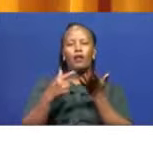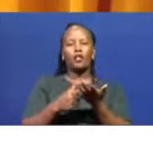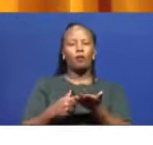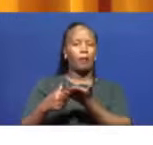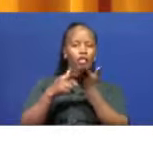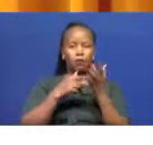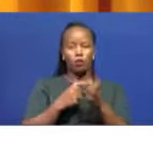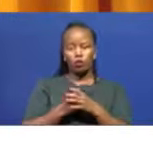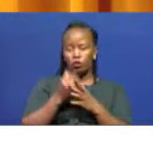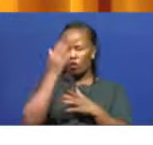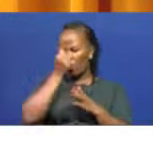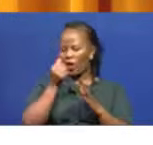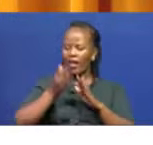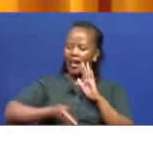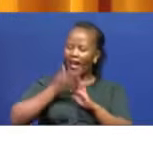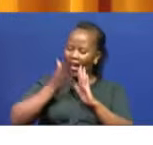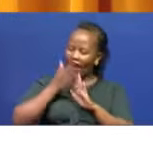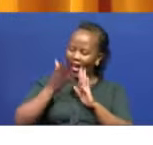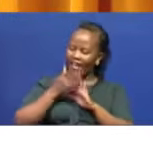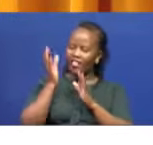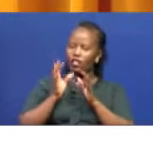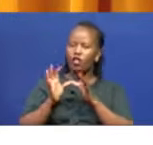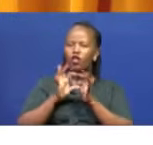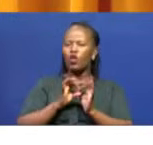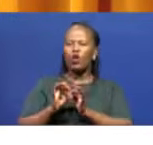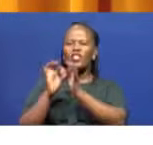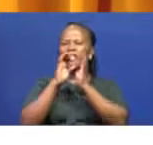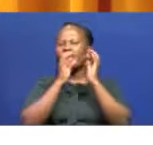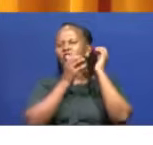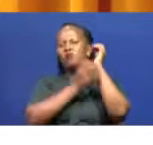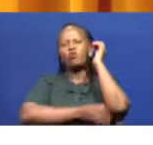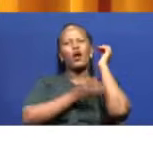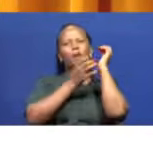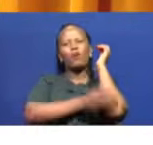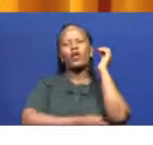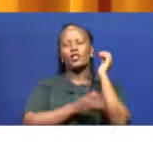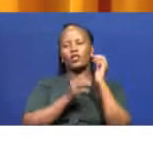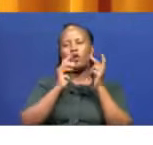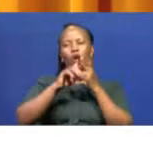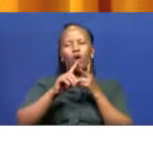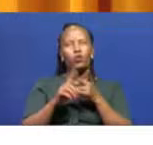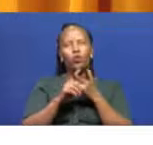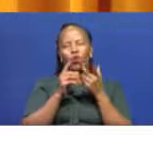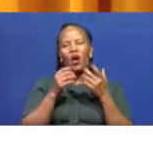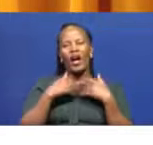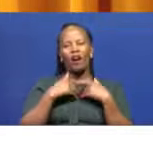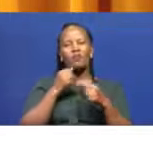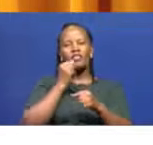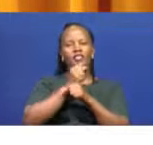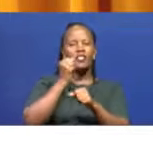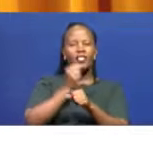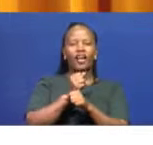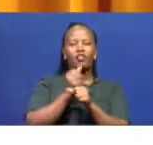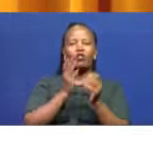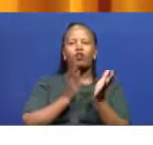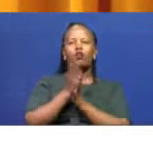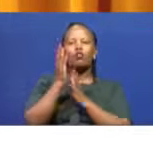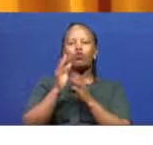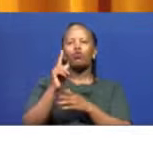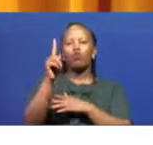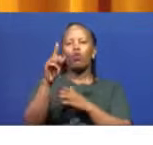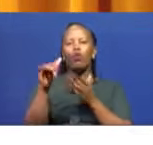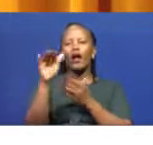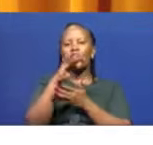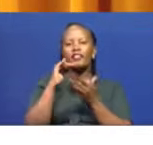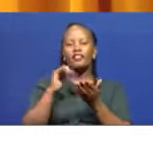because it was hurried, poorly coordinated, inadequately published, conducted through only one center